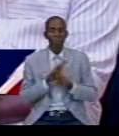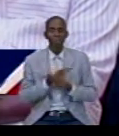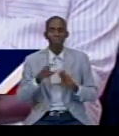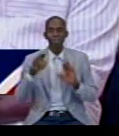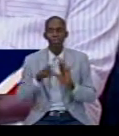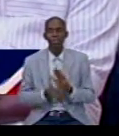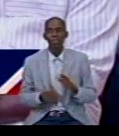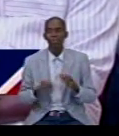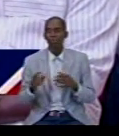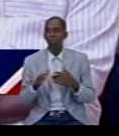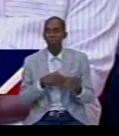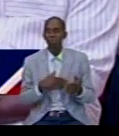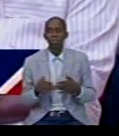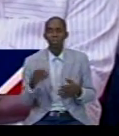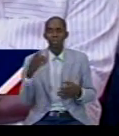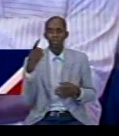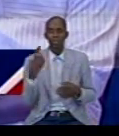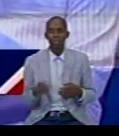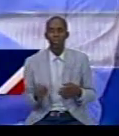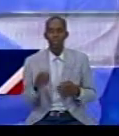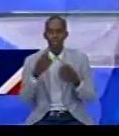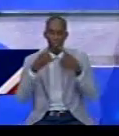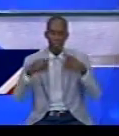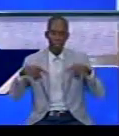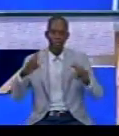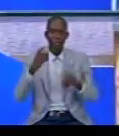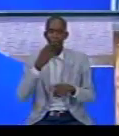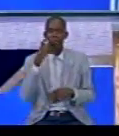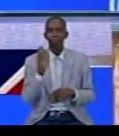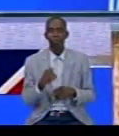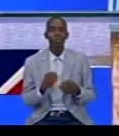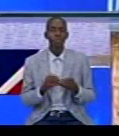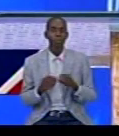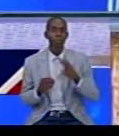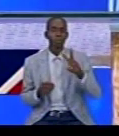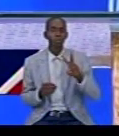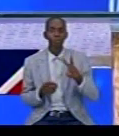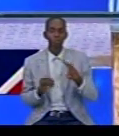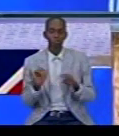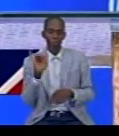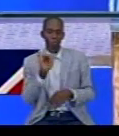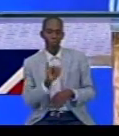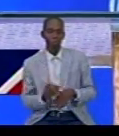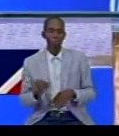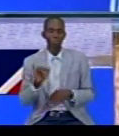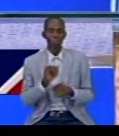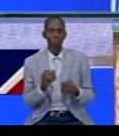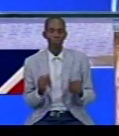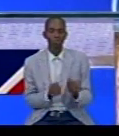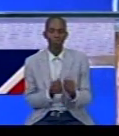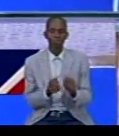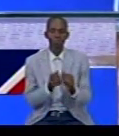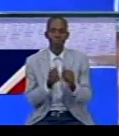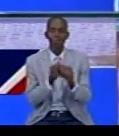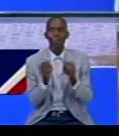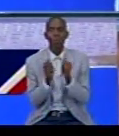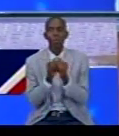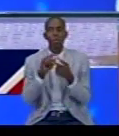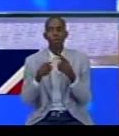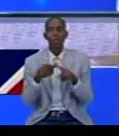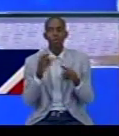declared decree. Number two, common pursuit with friends with